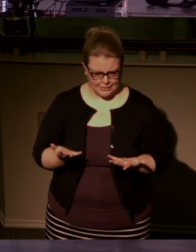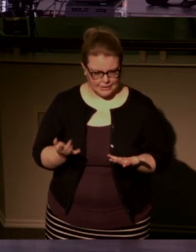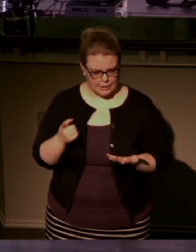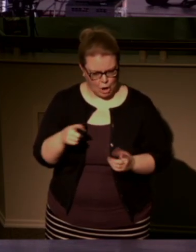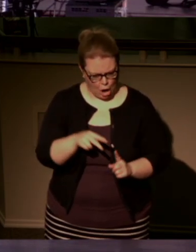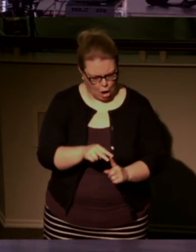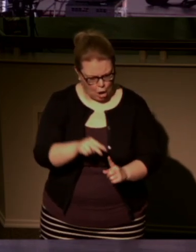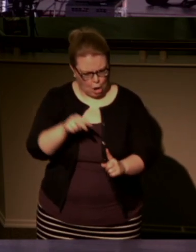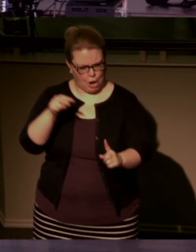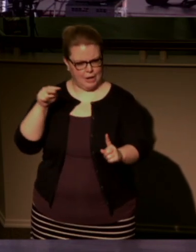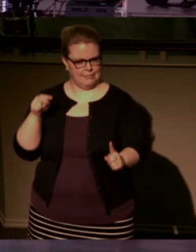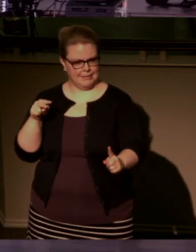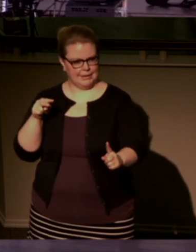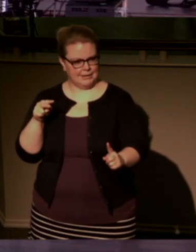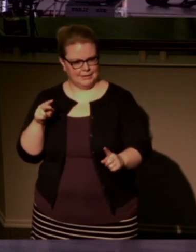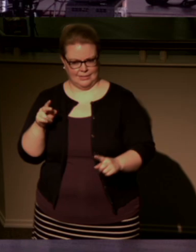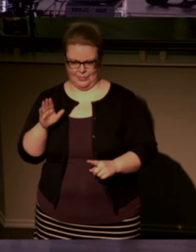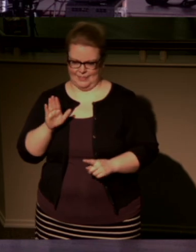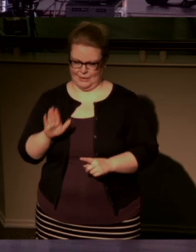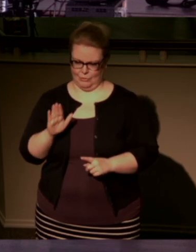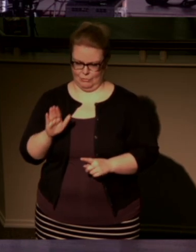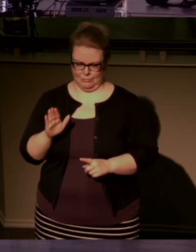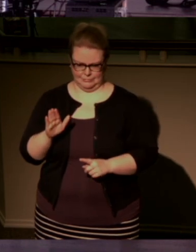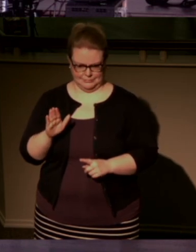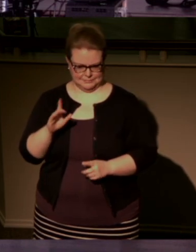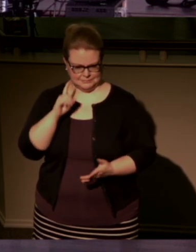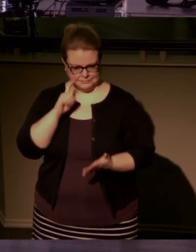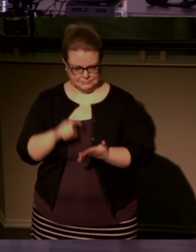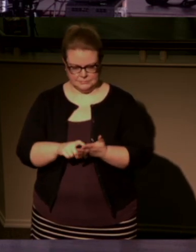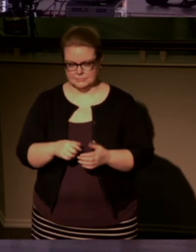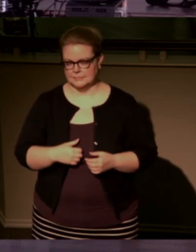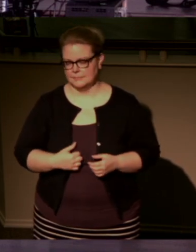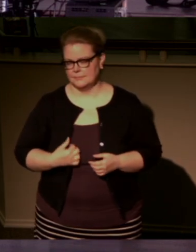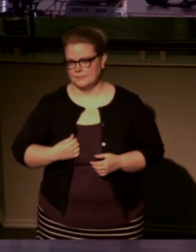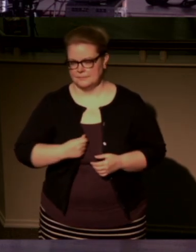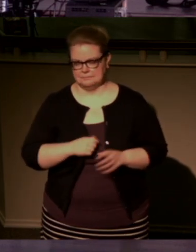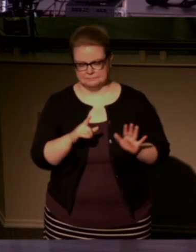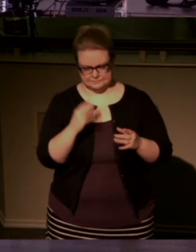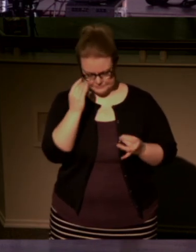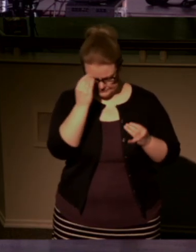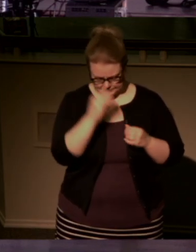their battlefield view for just a moment. All right, let's think about this.